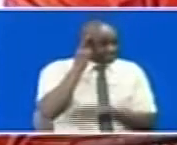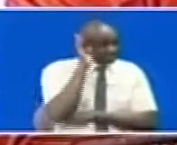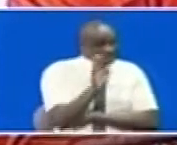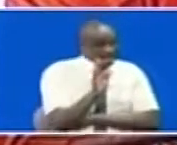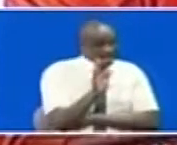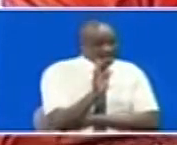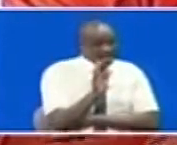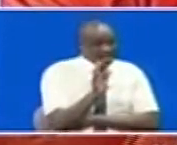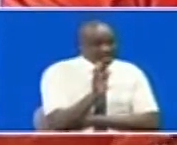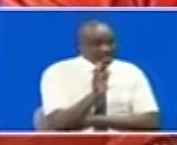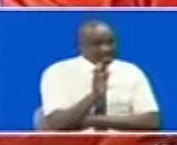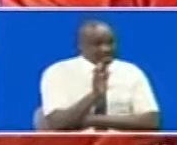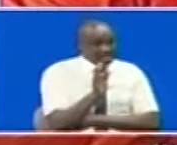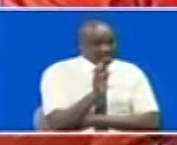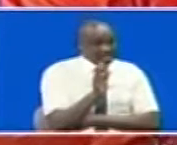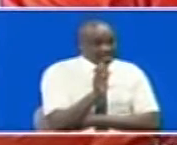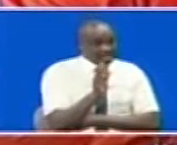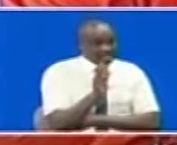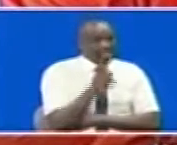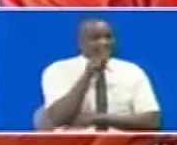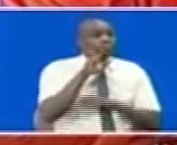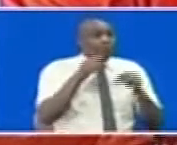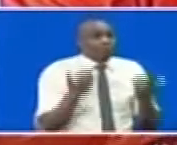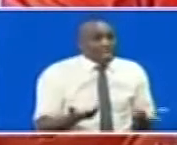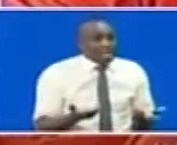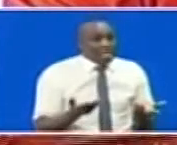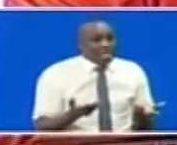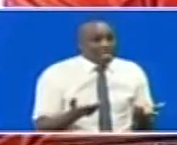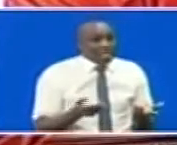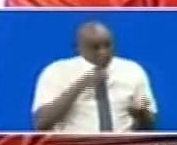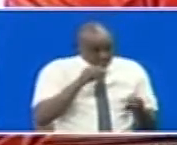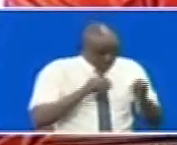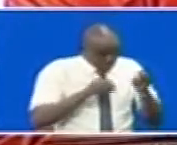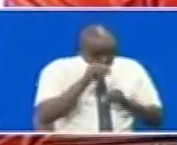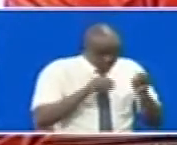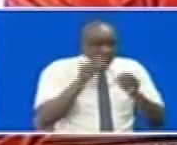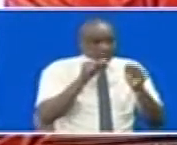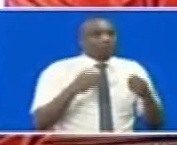existence were crafted so that it would fail.